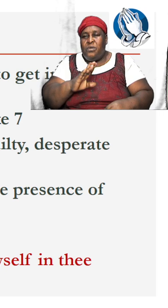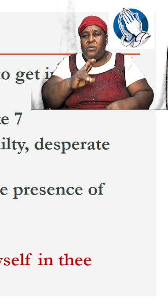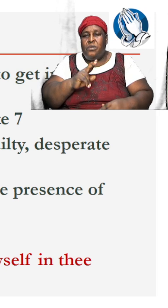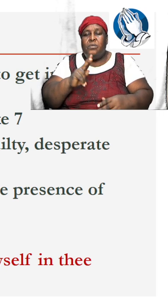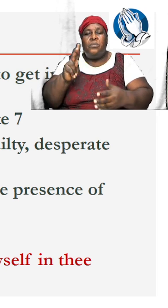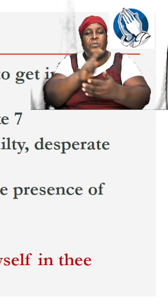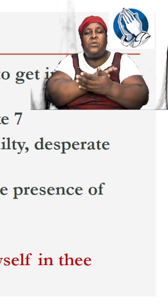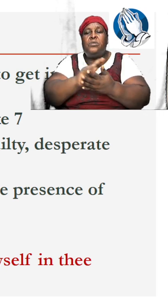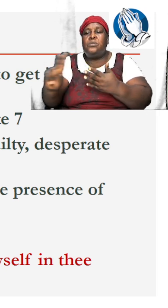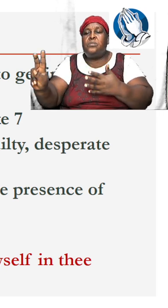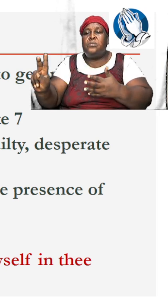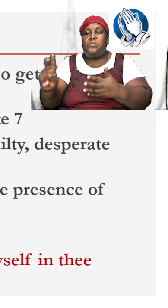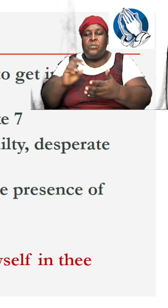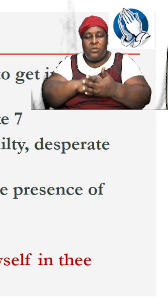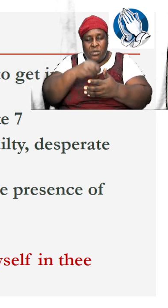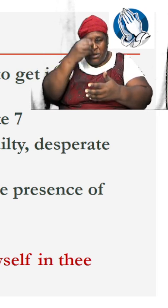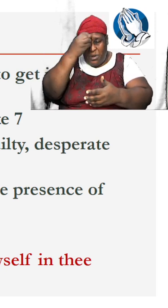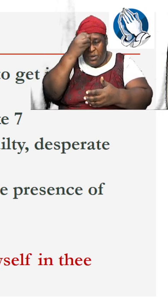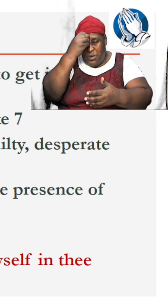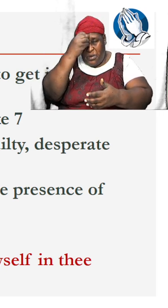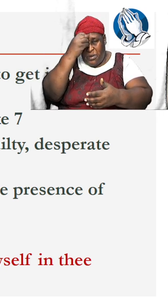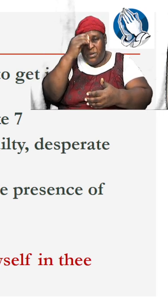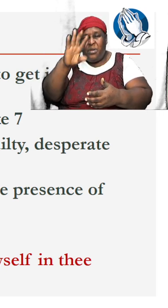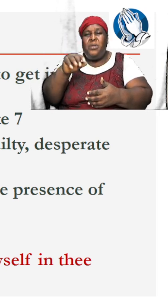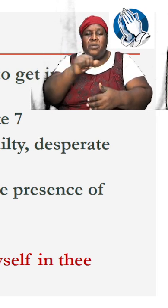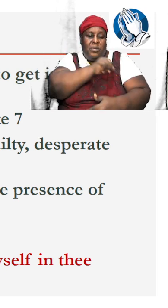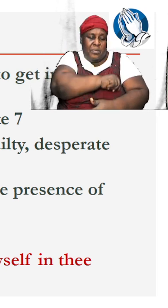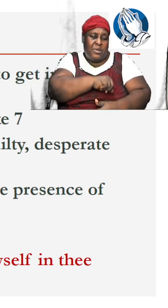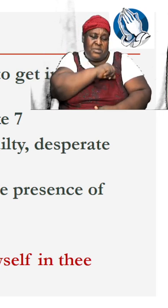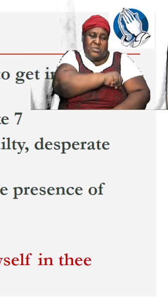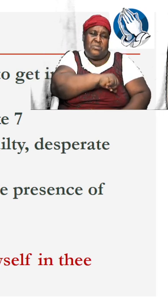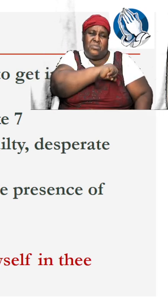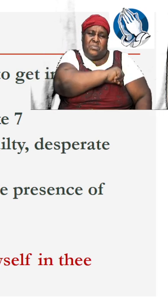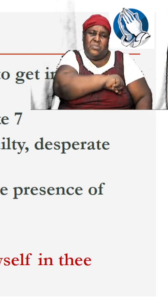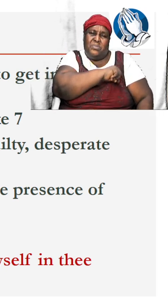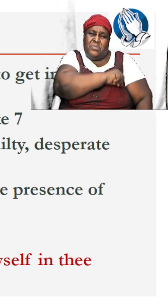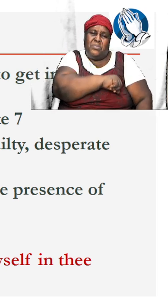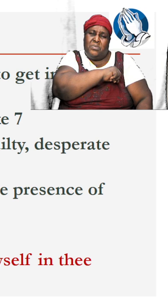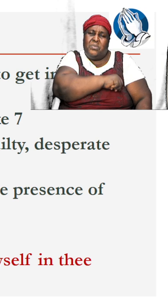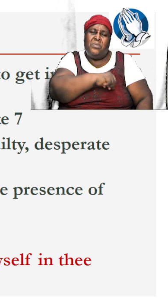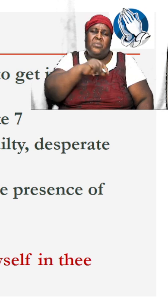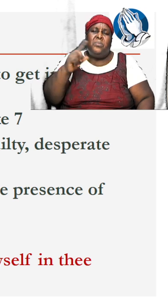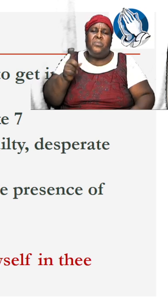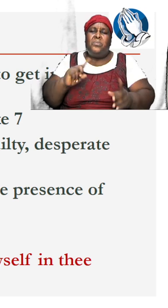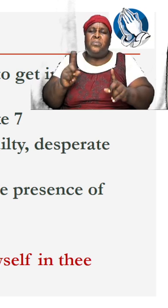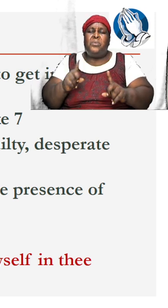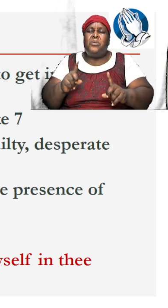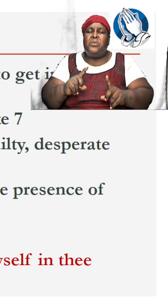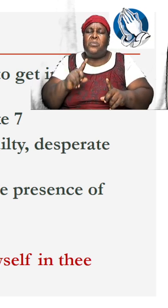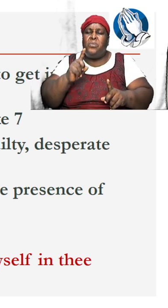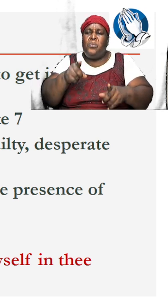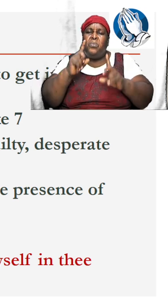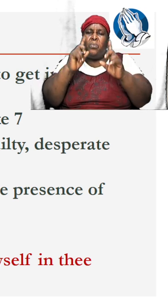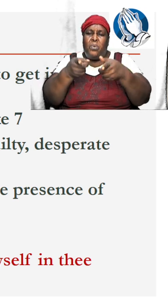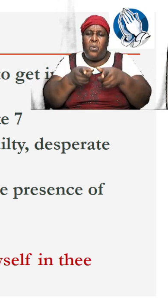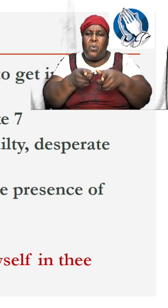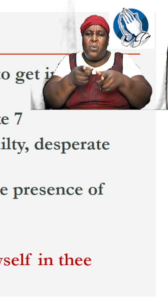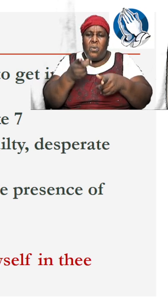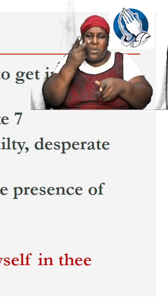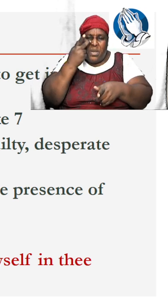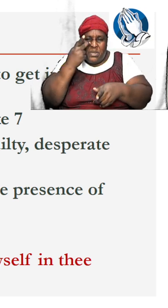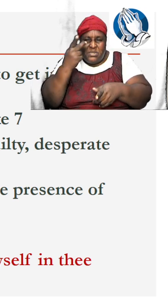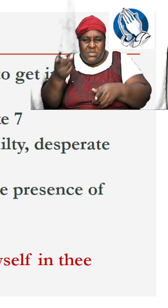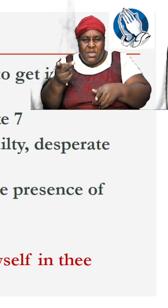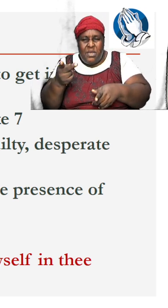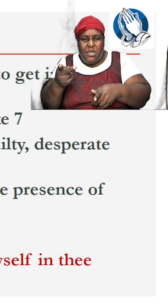two, we learned that your attitude determines where you go. We saw the